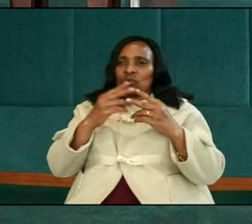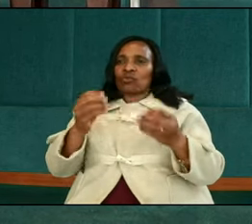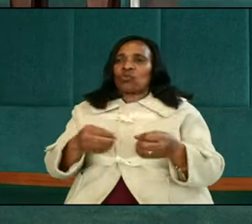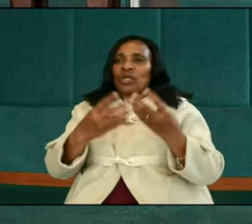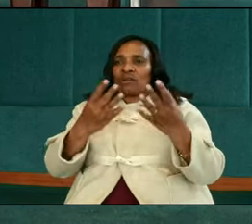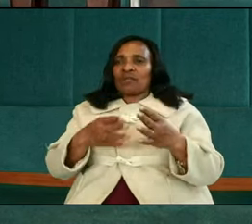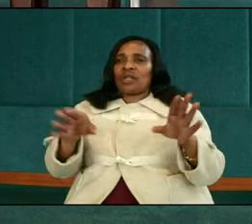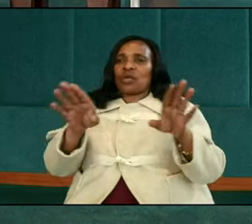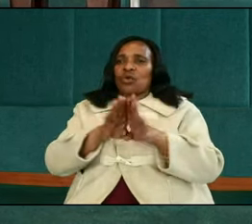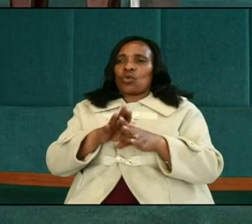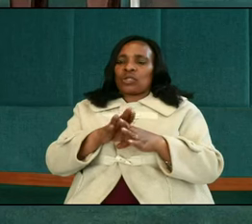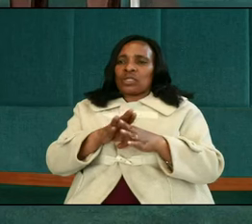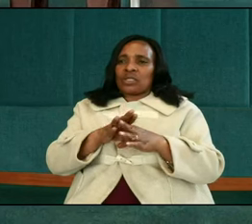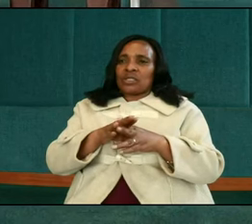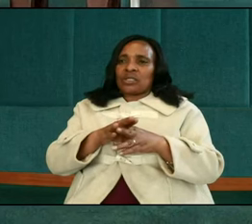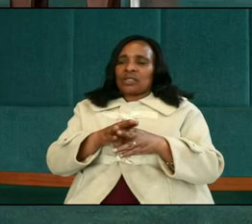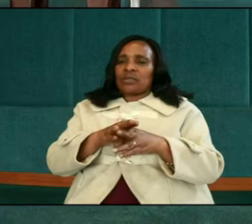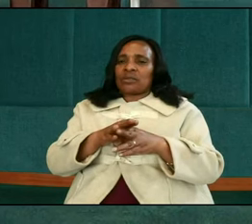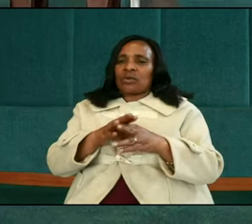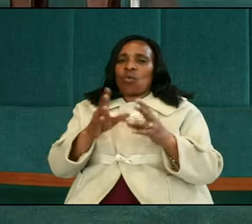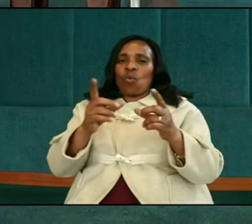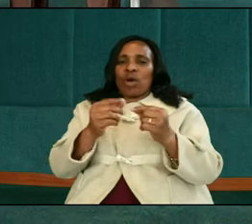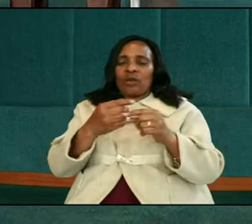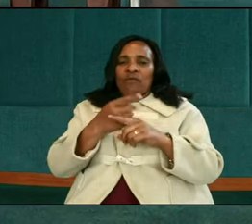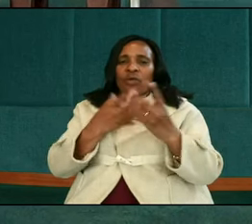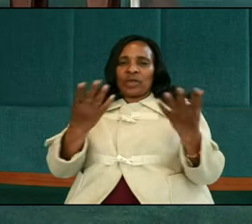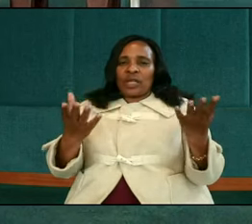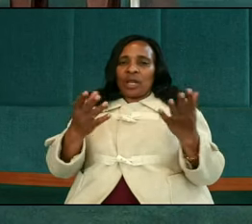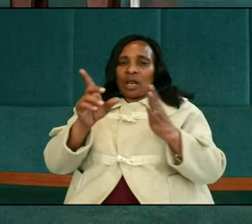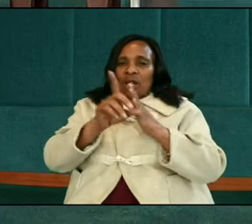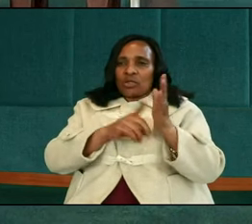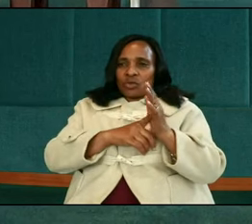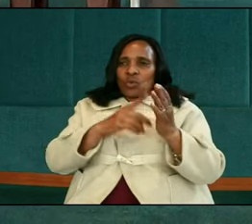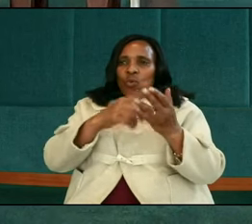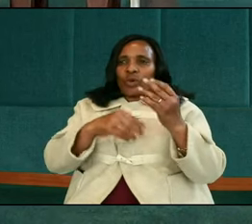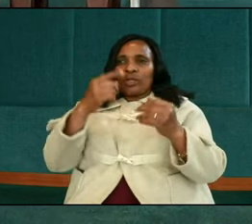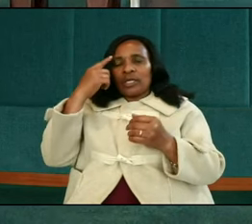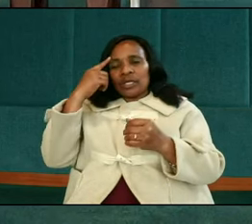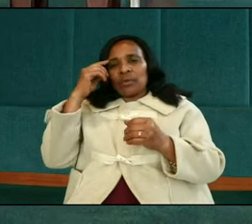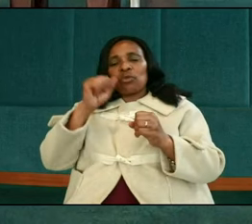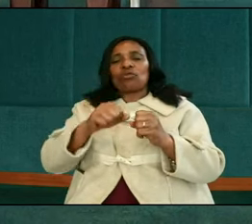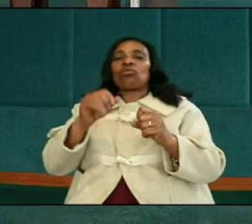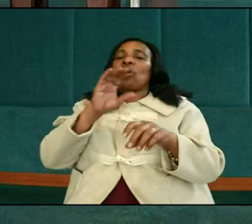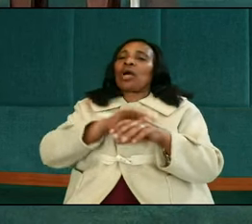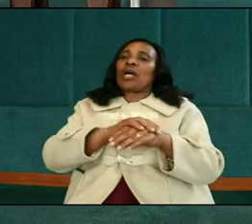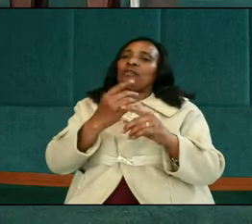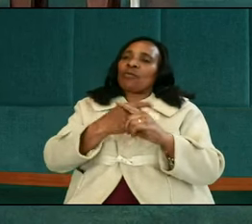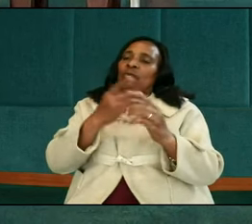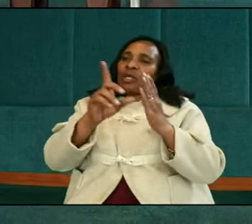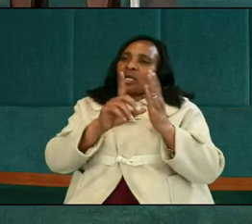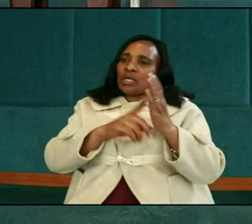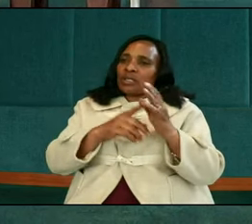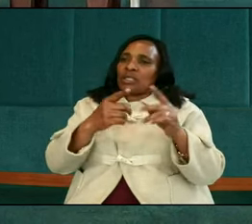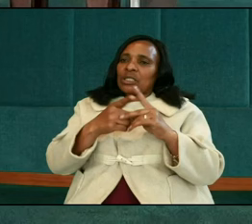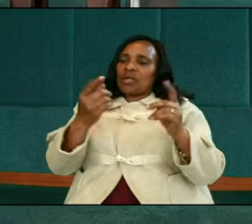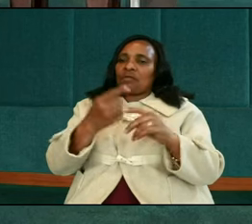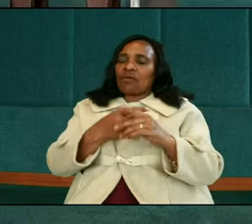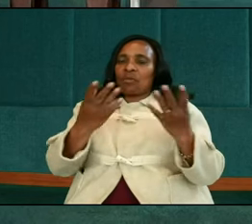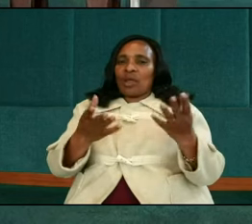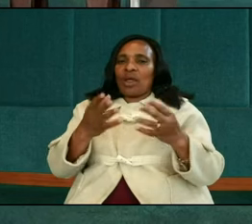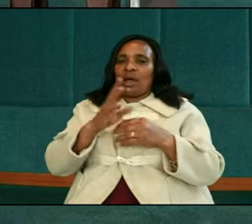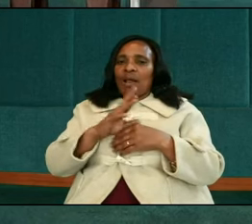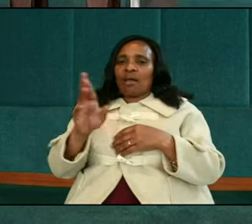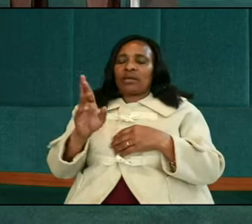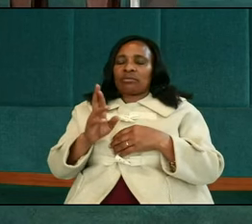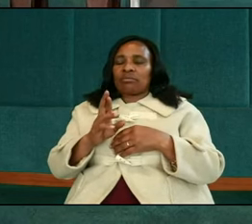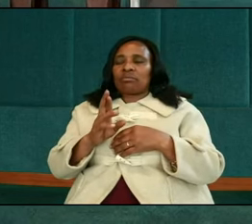their closing parting shot, you know, really what they took from the lesson and what they think that you can gain from the lesson as well. We'll start from my extreme right here. Kimberly,